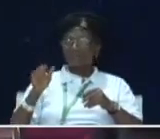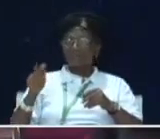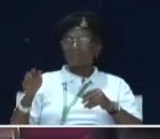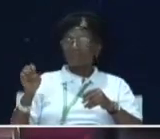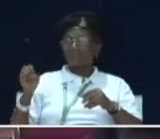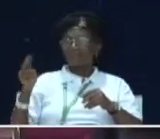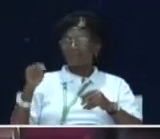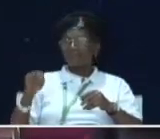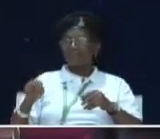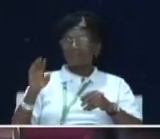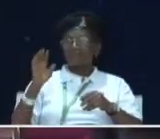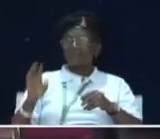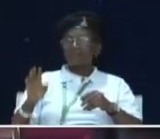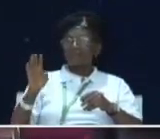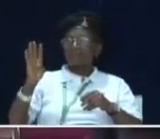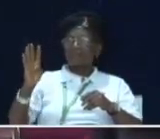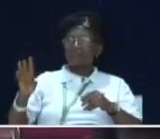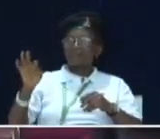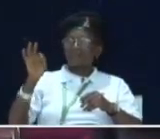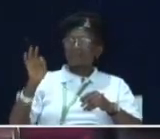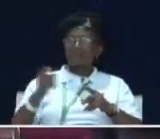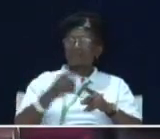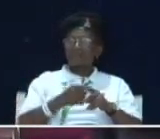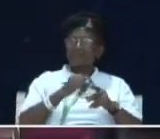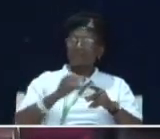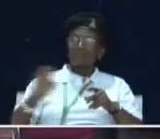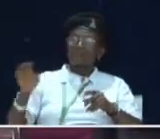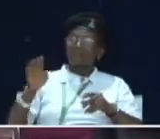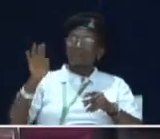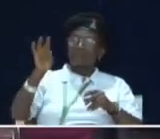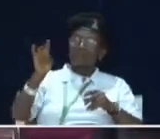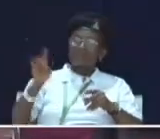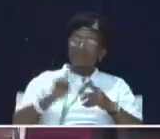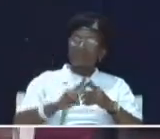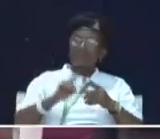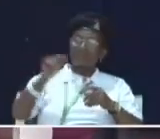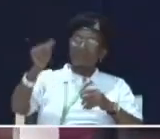Genesis 49 from verse 8 to 10.